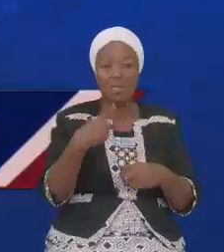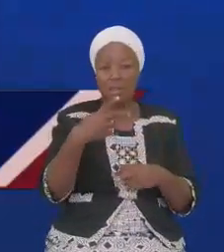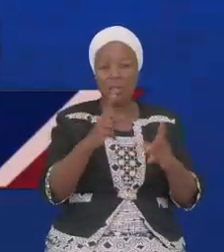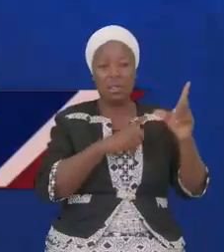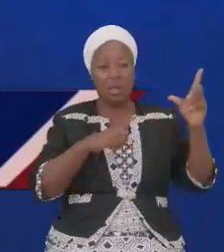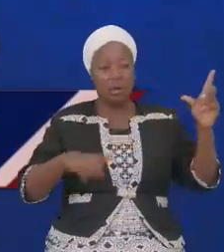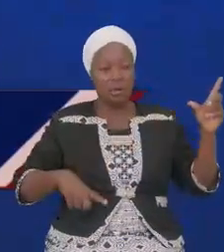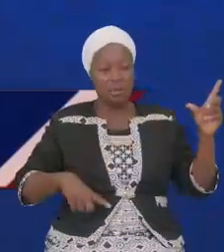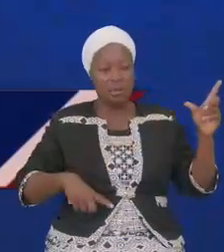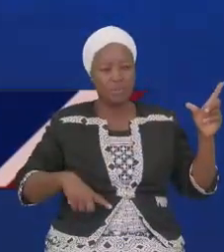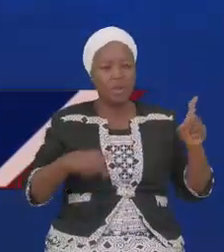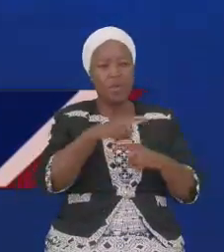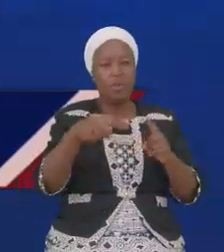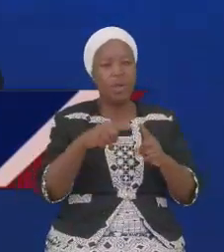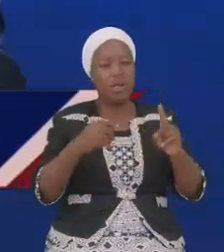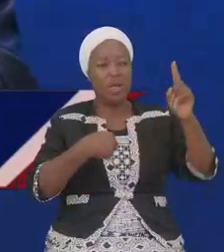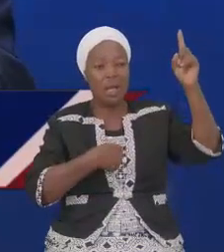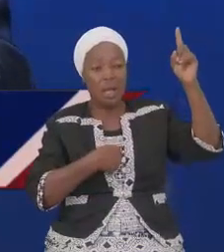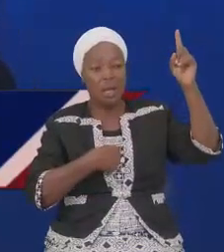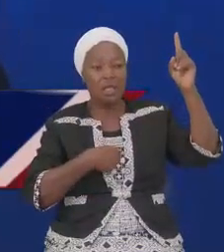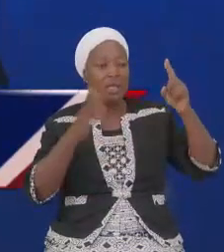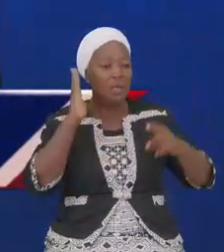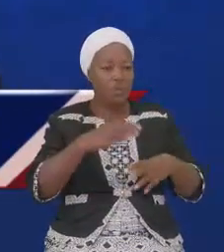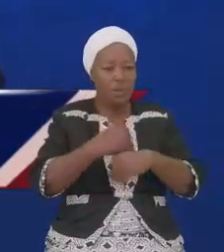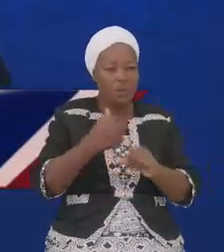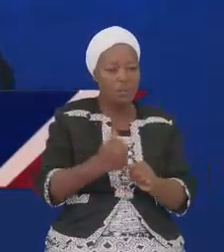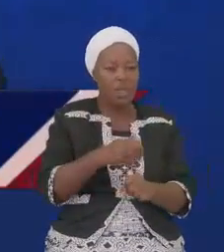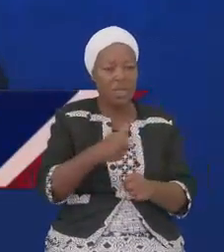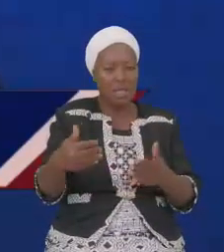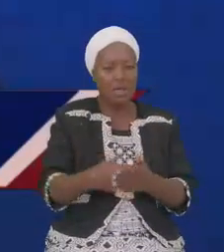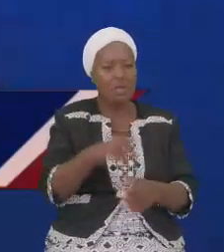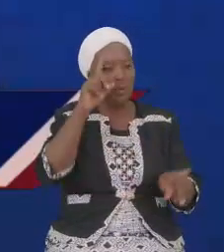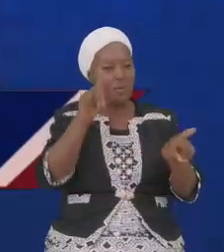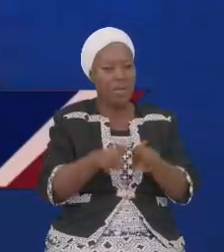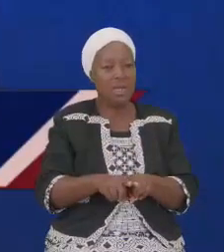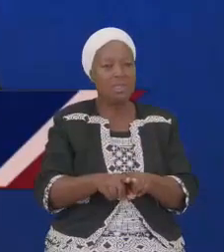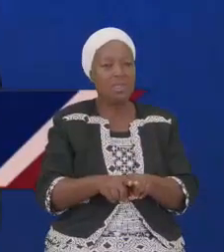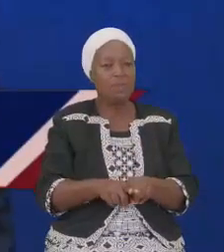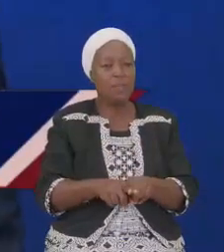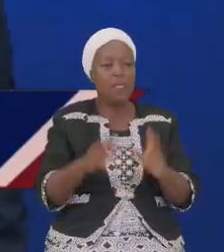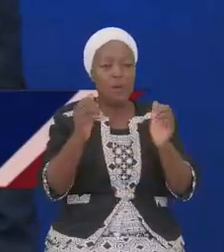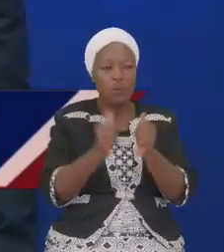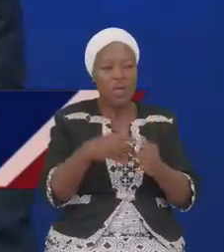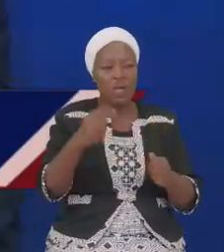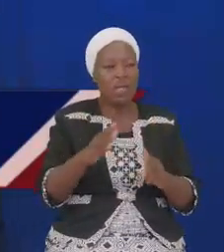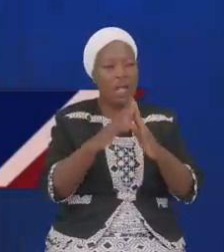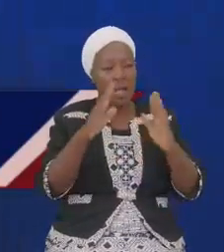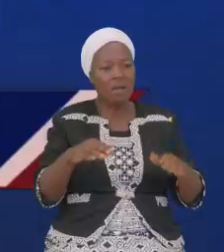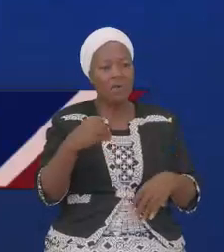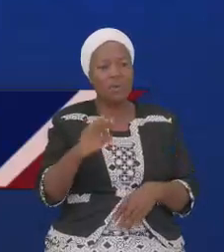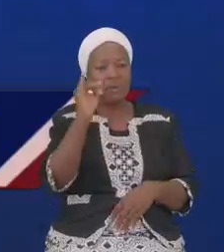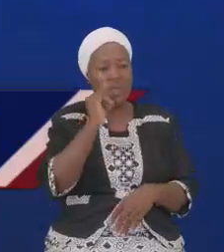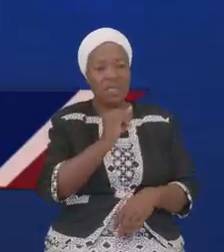says the Lord, when I will make a new covenant with the house